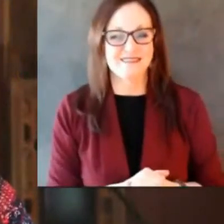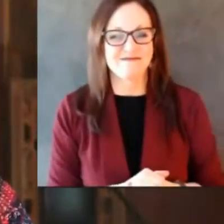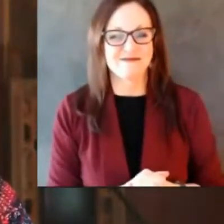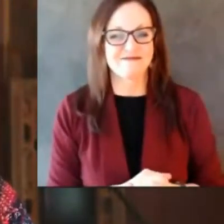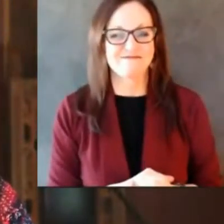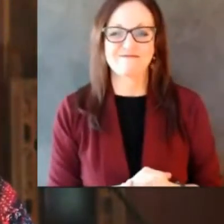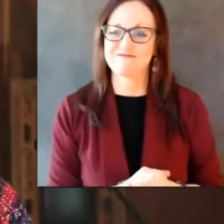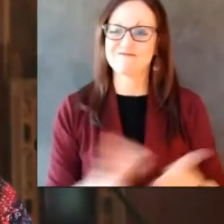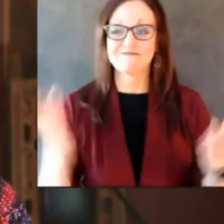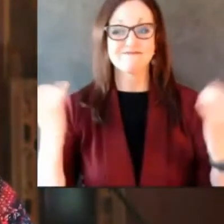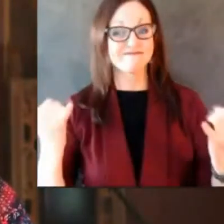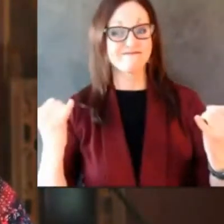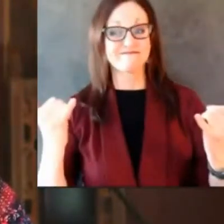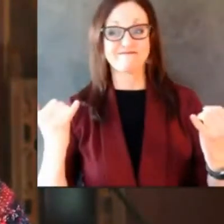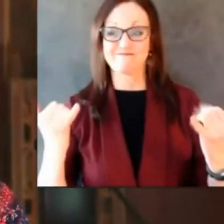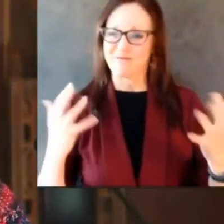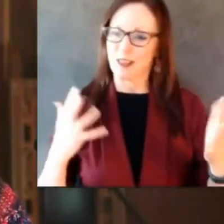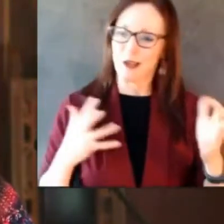administered